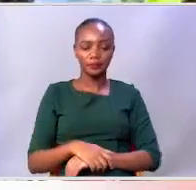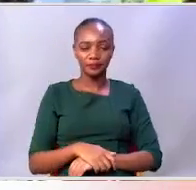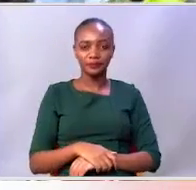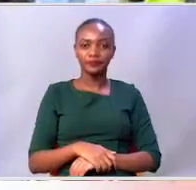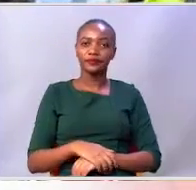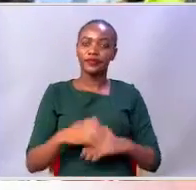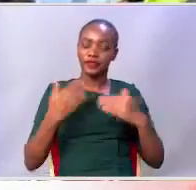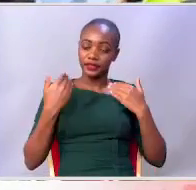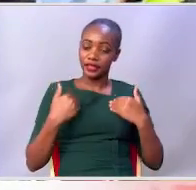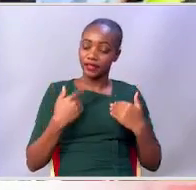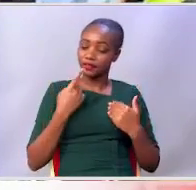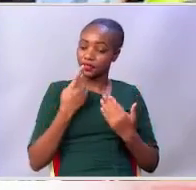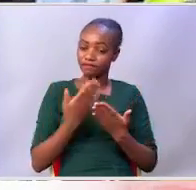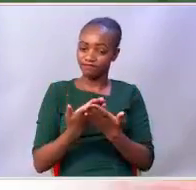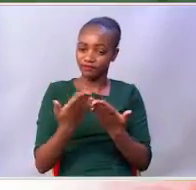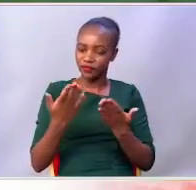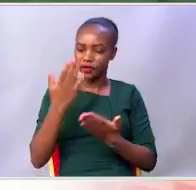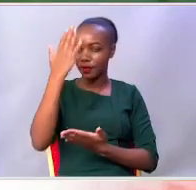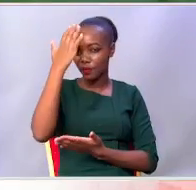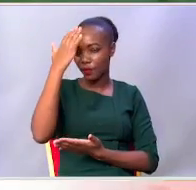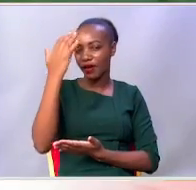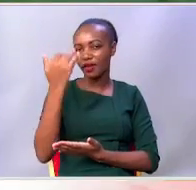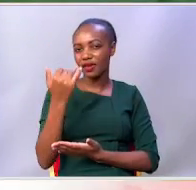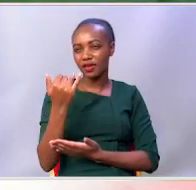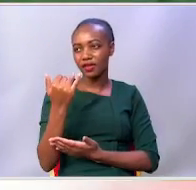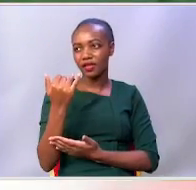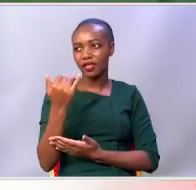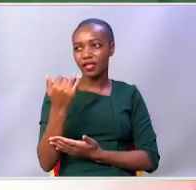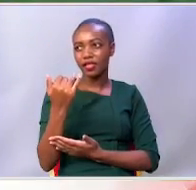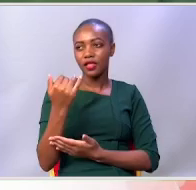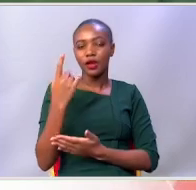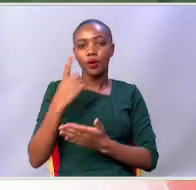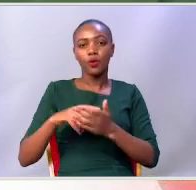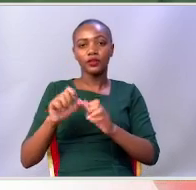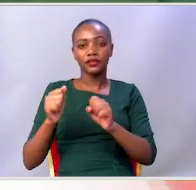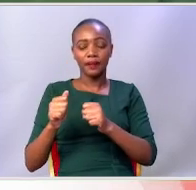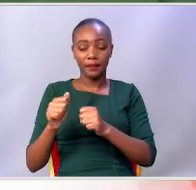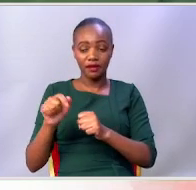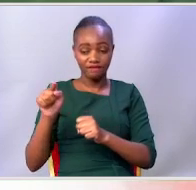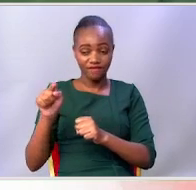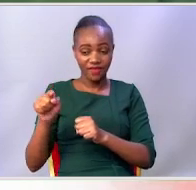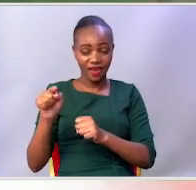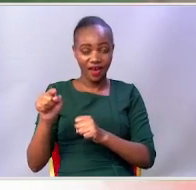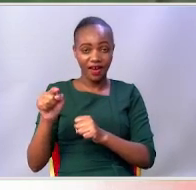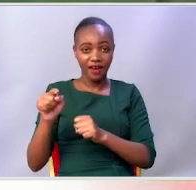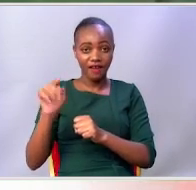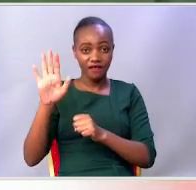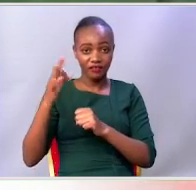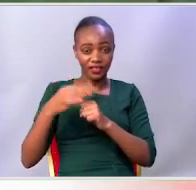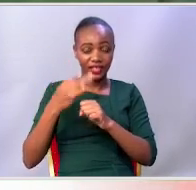Nimesema hayo kwa sababu yale ndio yalifanyika hapa miaka 58 iliyopita.